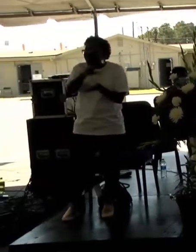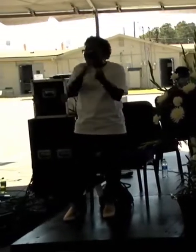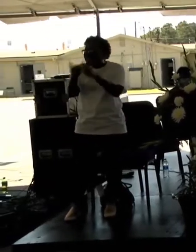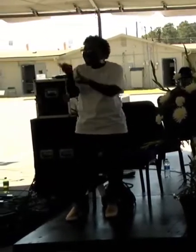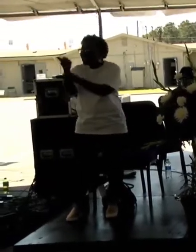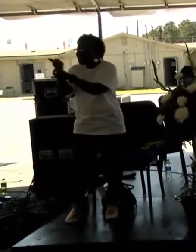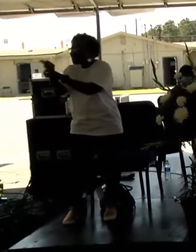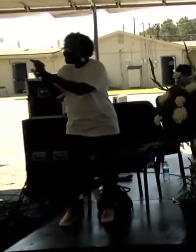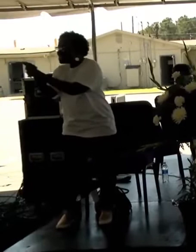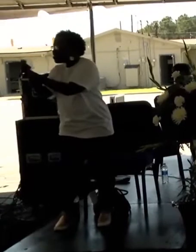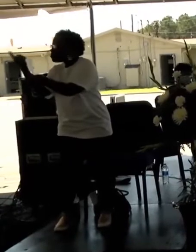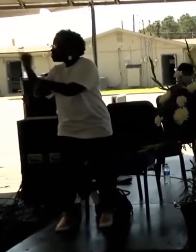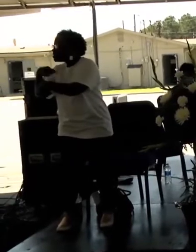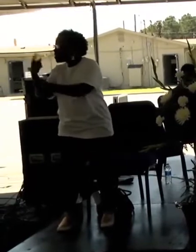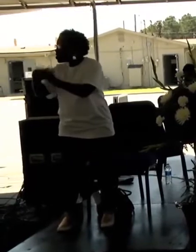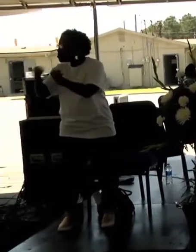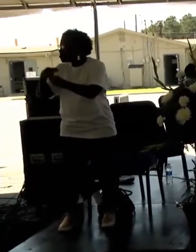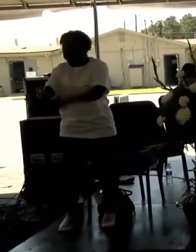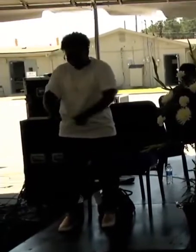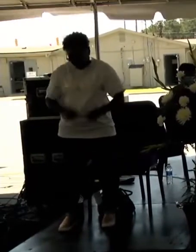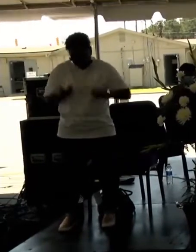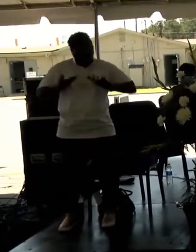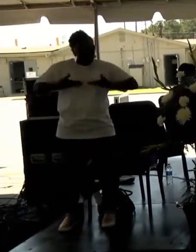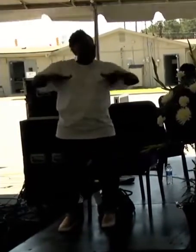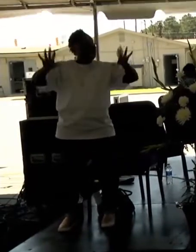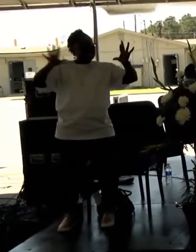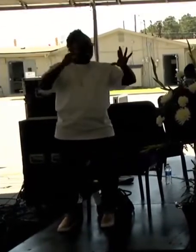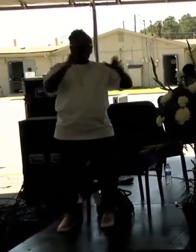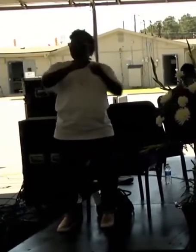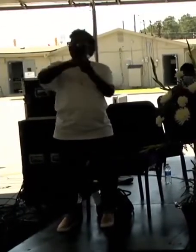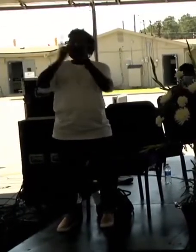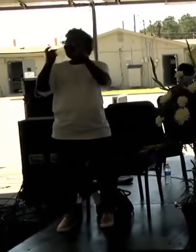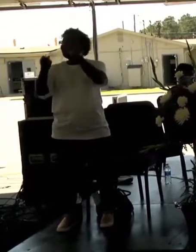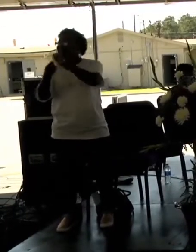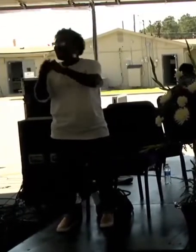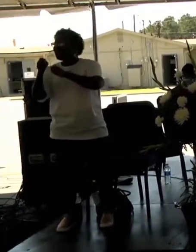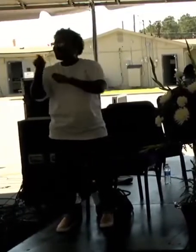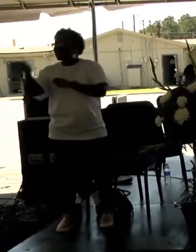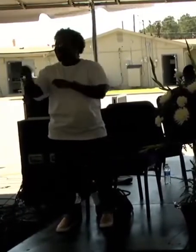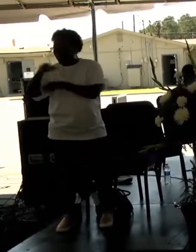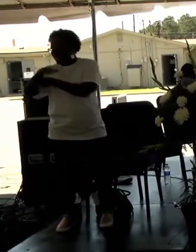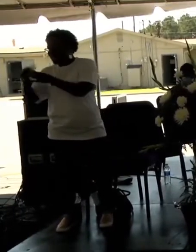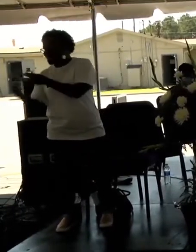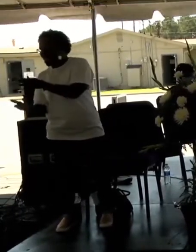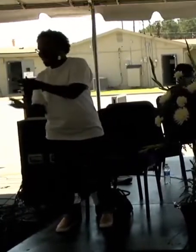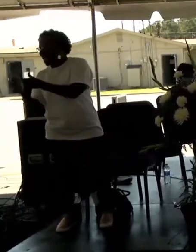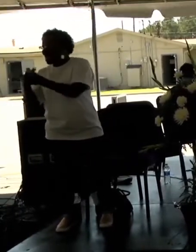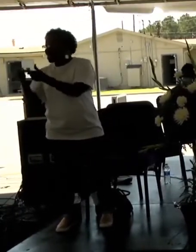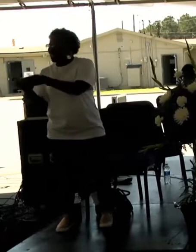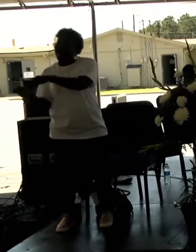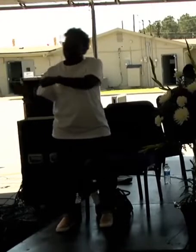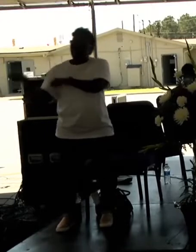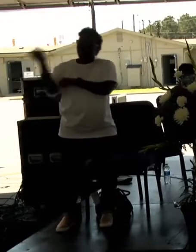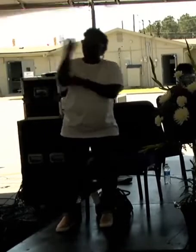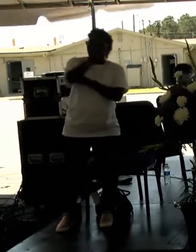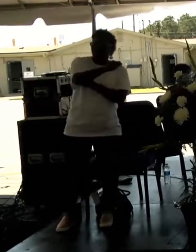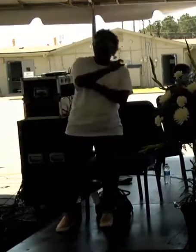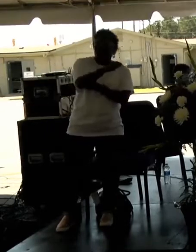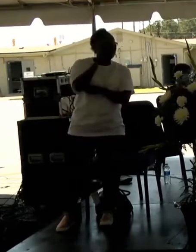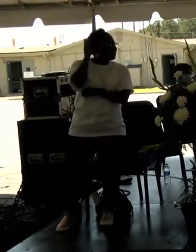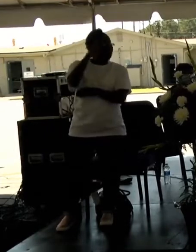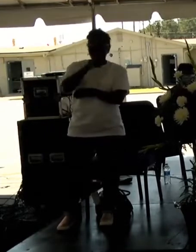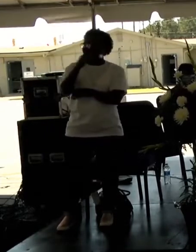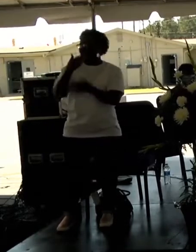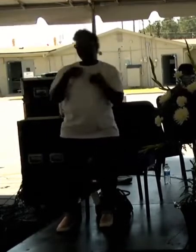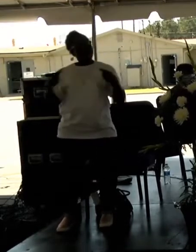that one day when this life is over and you transition from this side to the other side, he says you're not going to have to go through